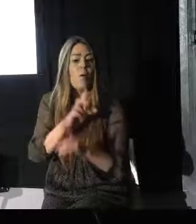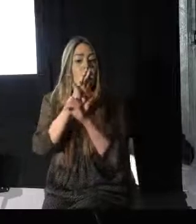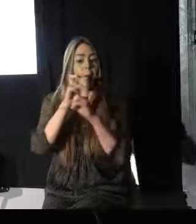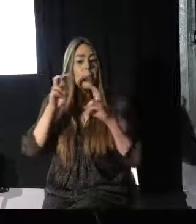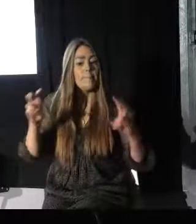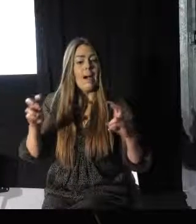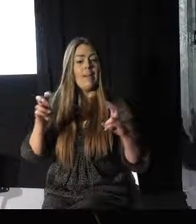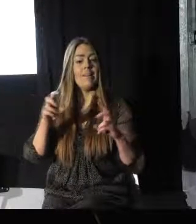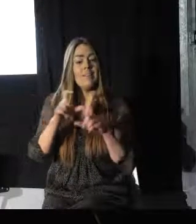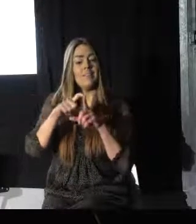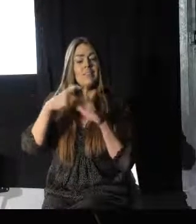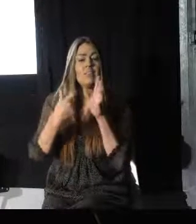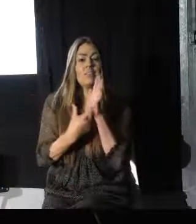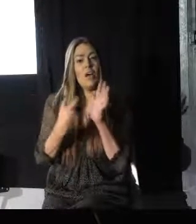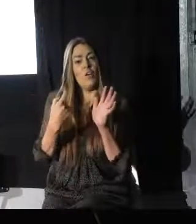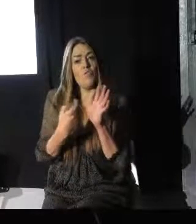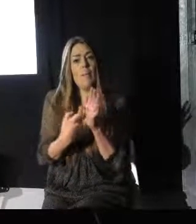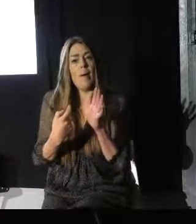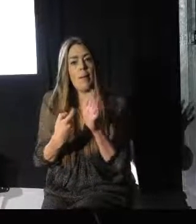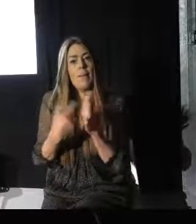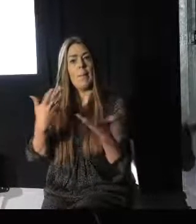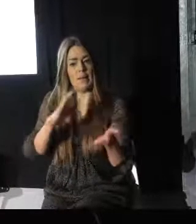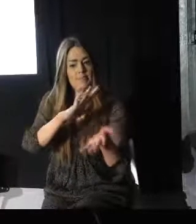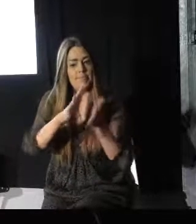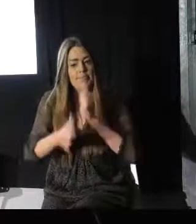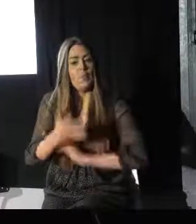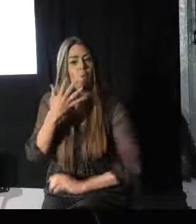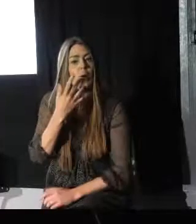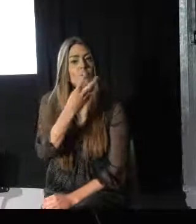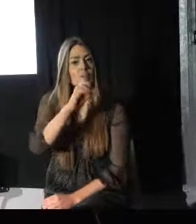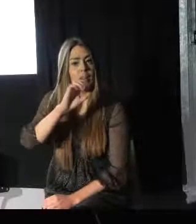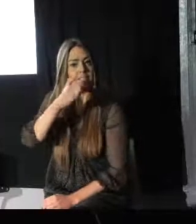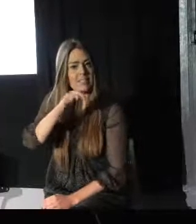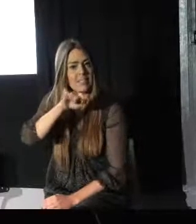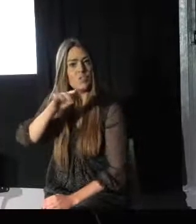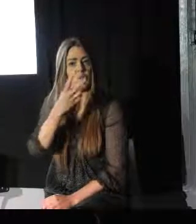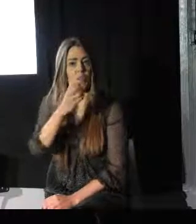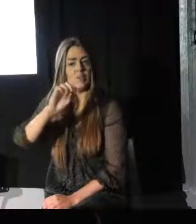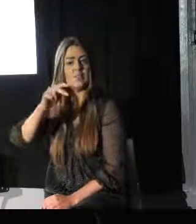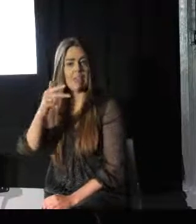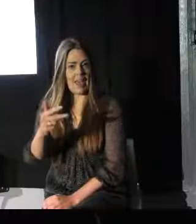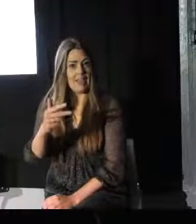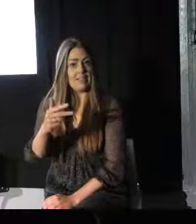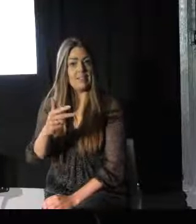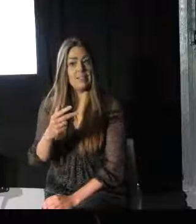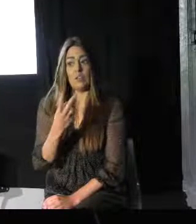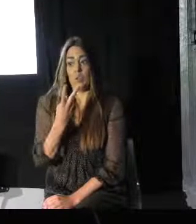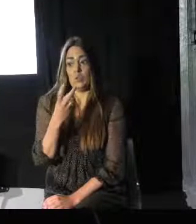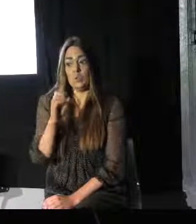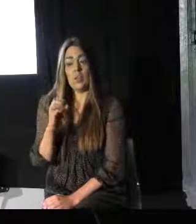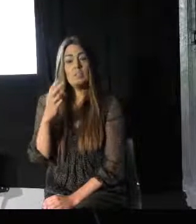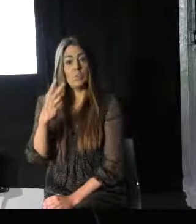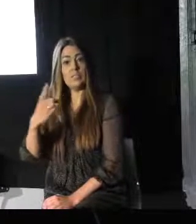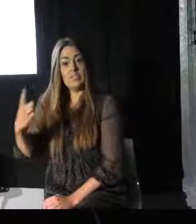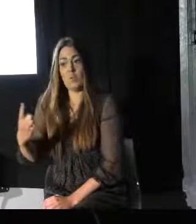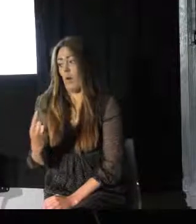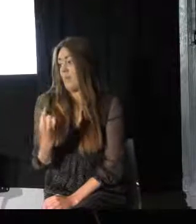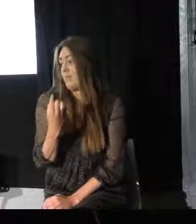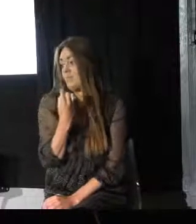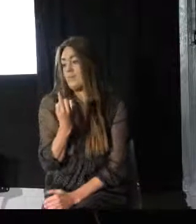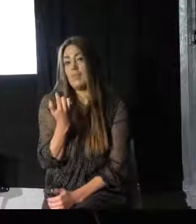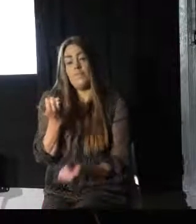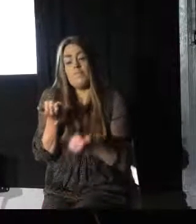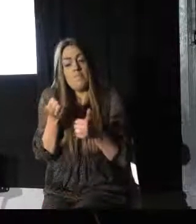Republik was demolished in 2006 to 8. In 2021, finally, the